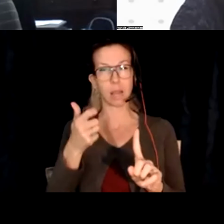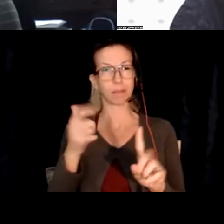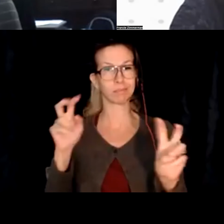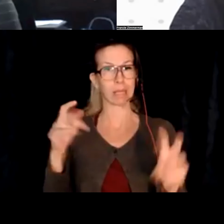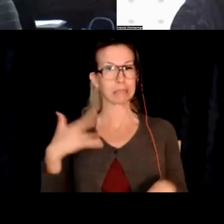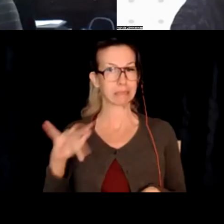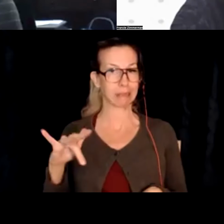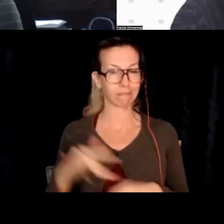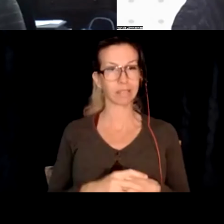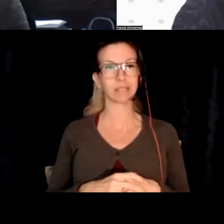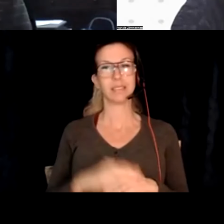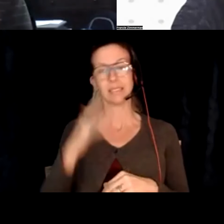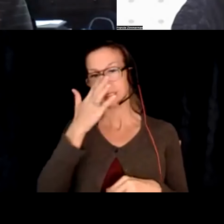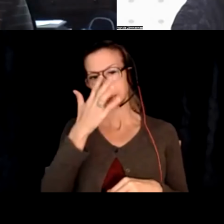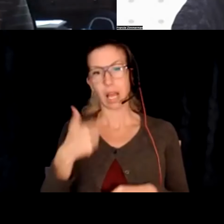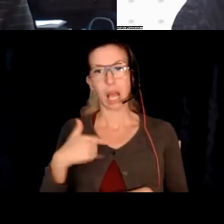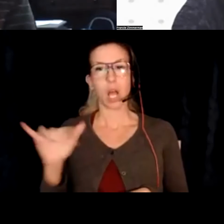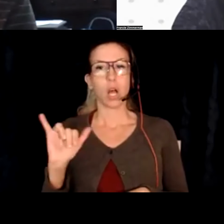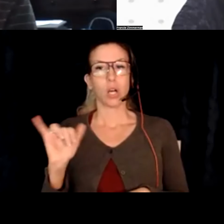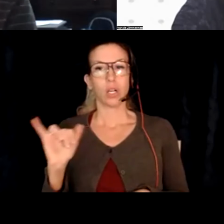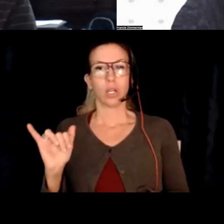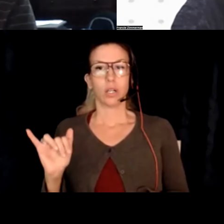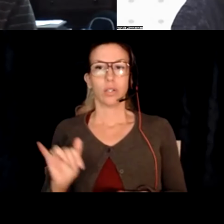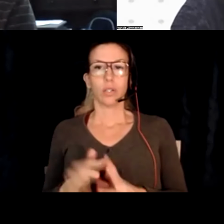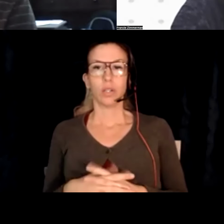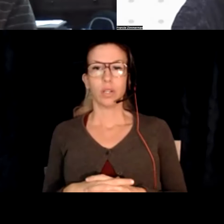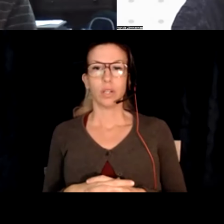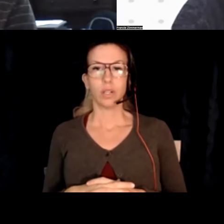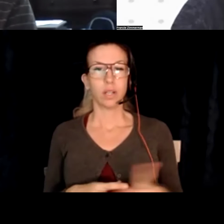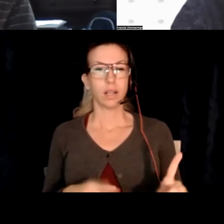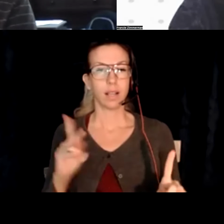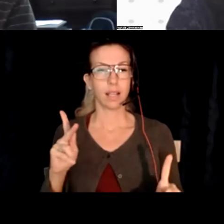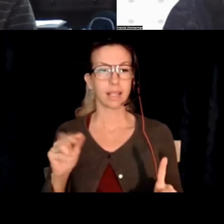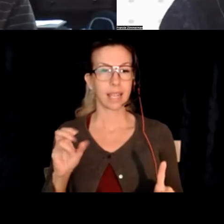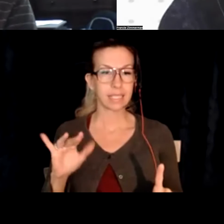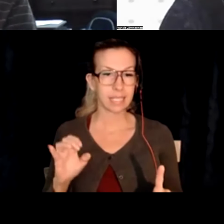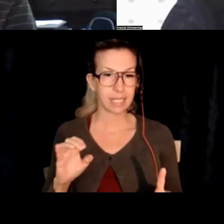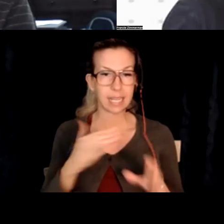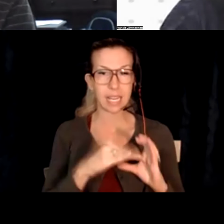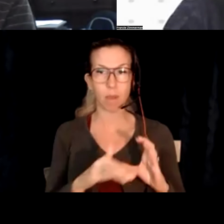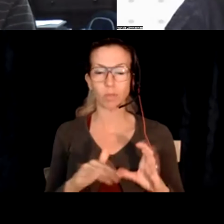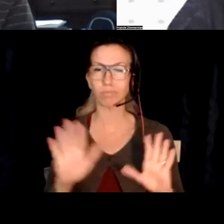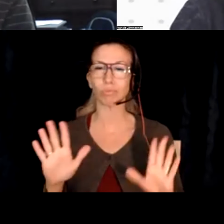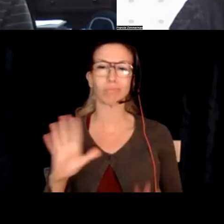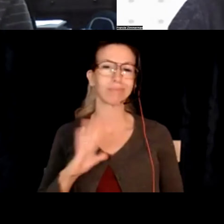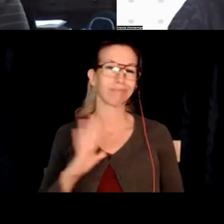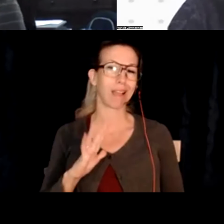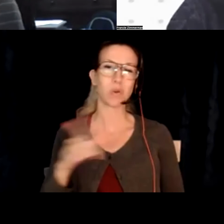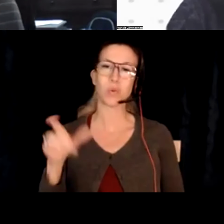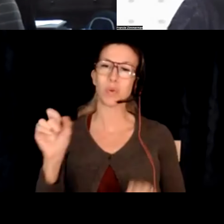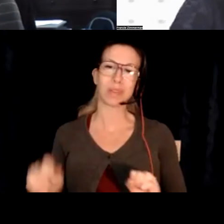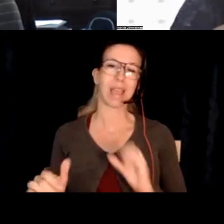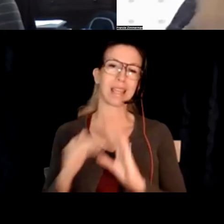we'll say. So I'm just going to also, I think Casey's email was in there. I'm also going to put mine. It's totally fine. People can just send me an email